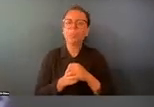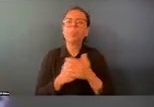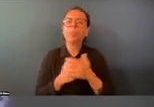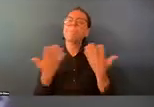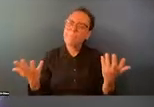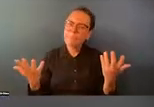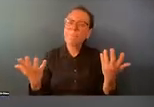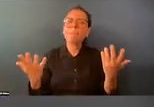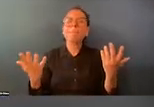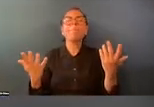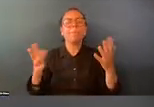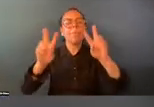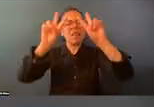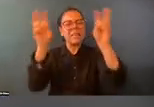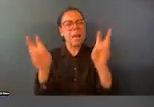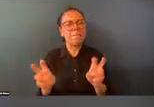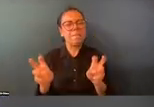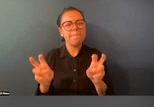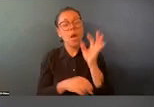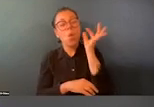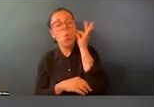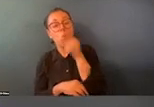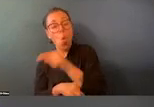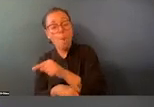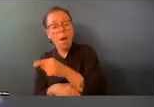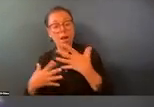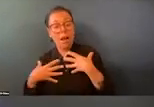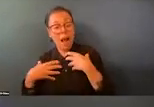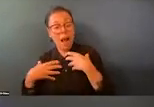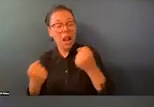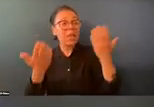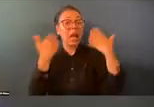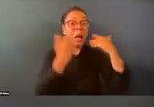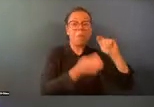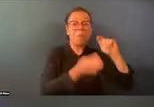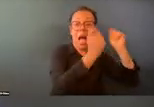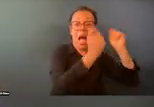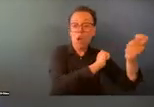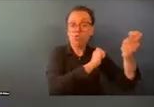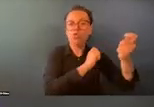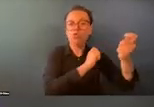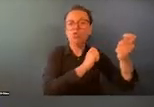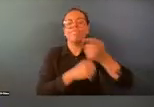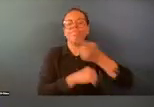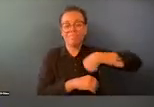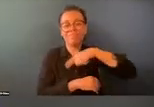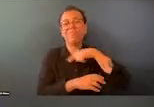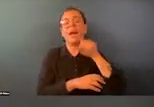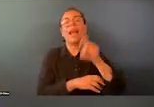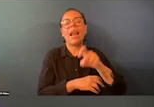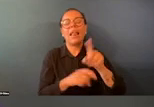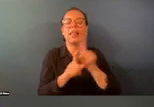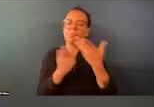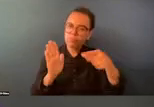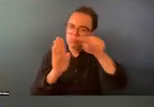address this intersection of women climate change and well-being. We need robust